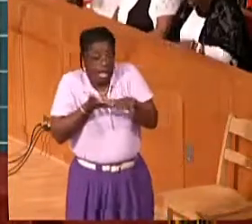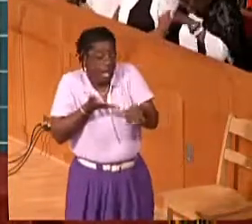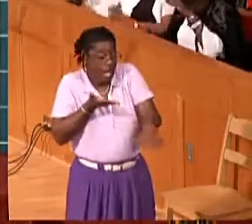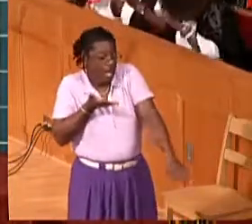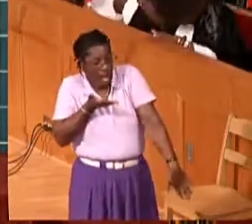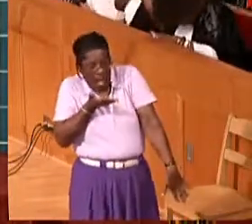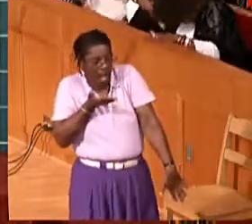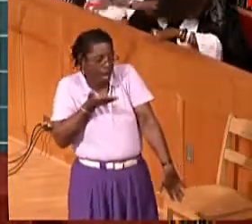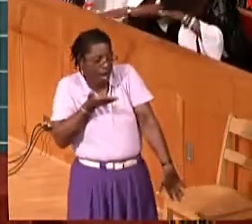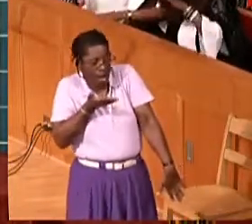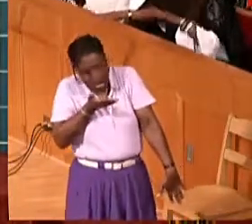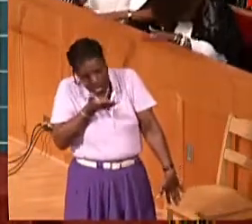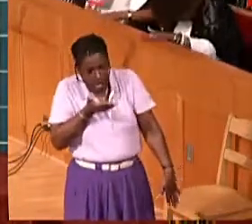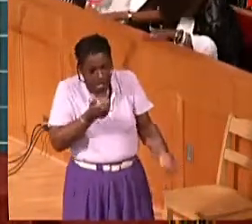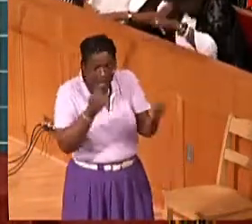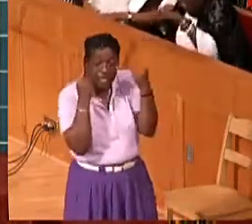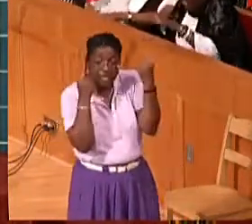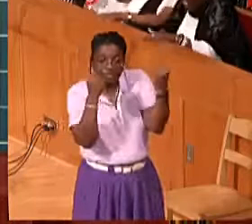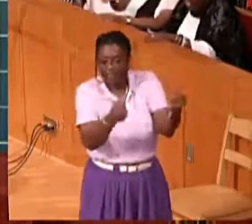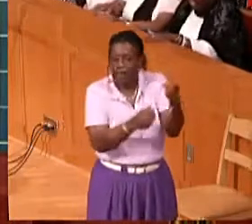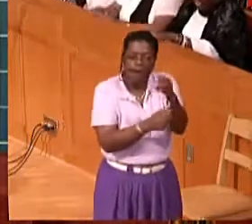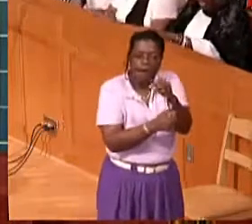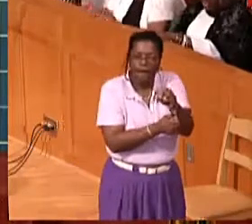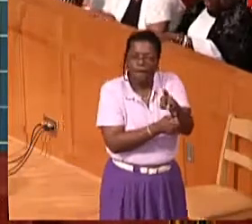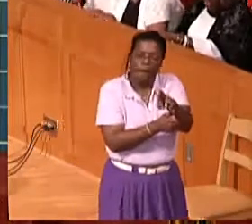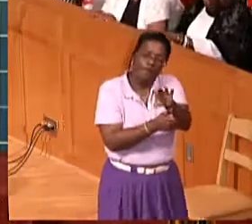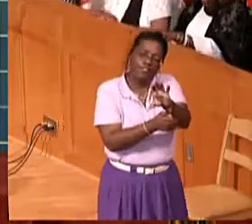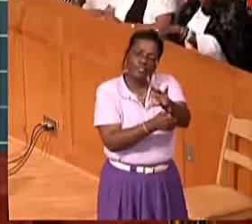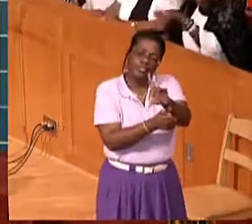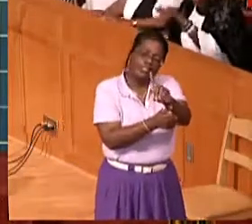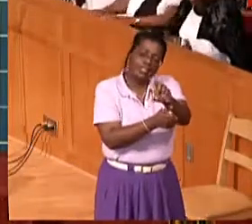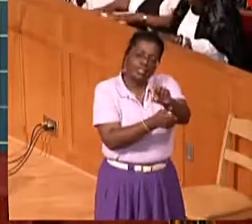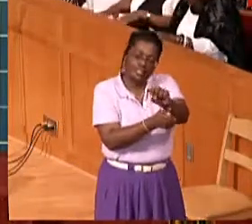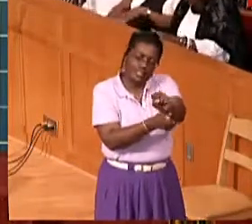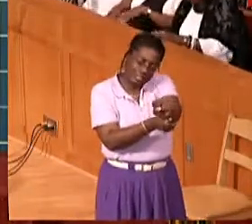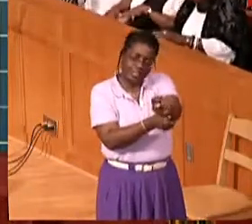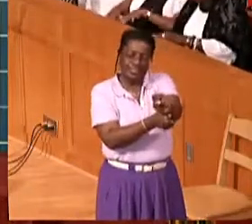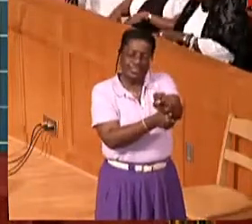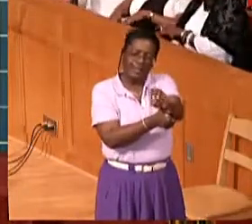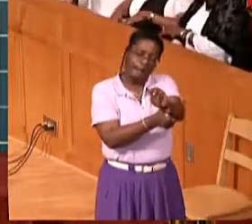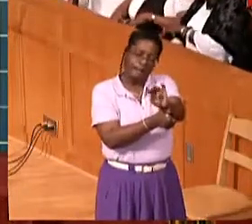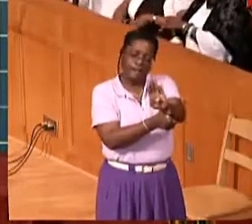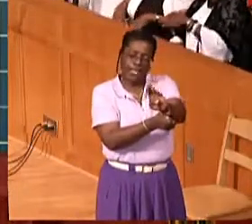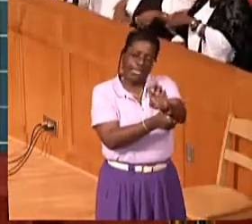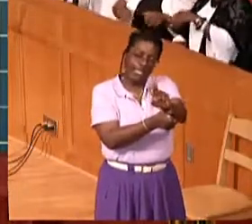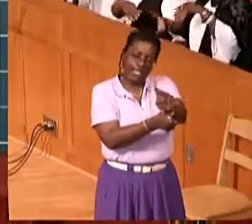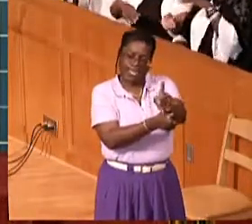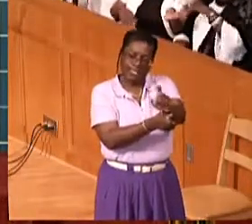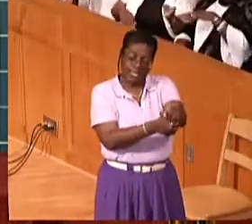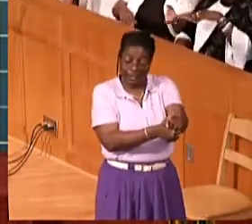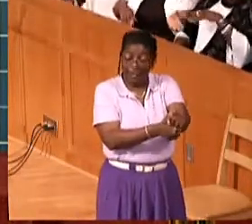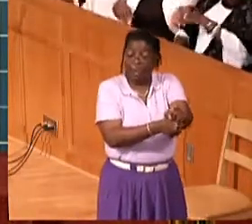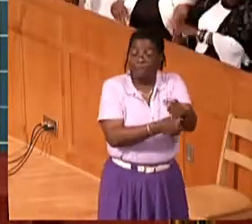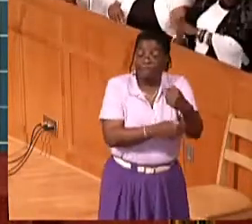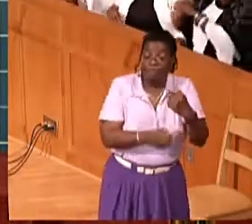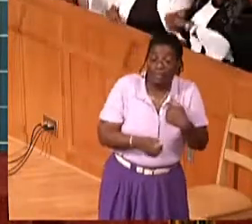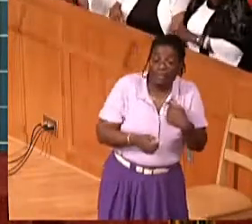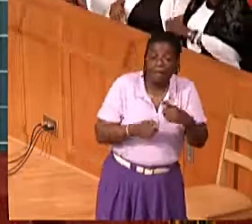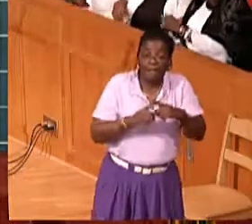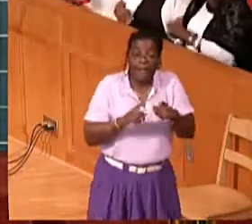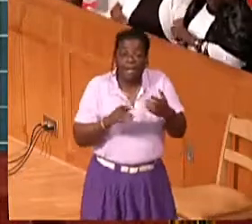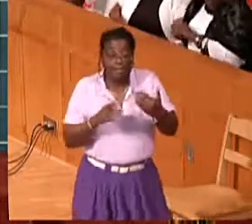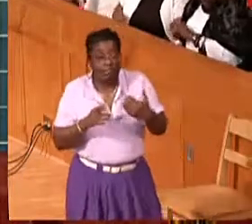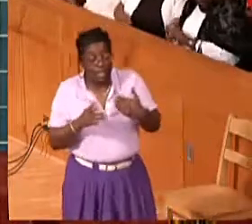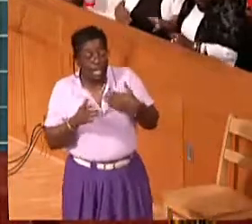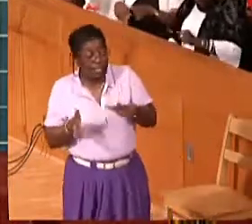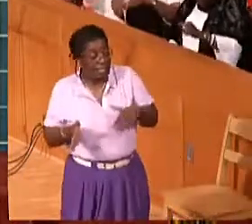Benz. Come on, help me if you can. Come on, help me. That ain't the funny part, because when I get ready to leave here, eating that Mercedes ain't